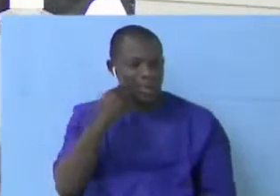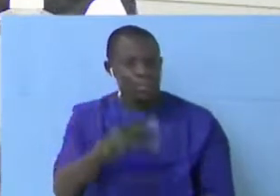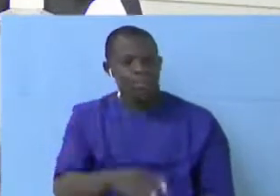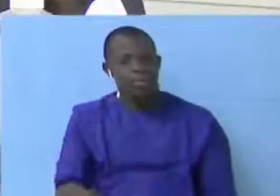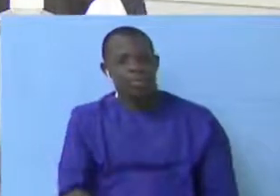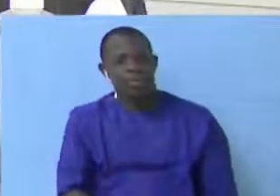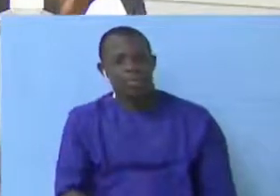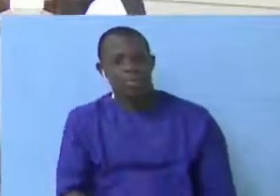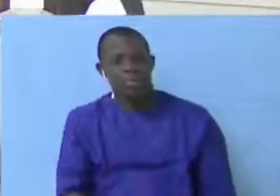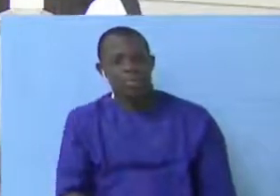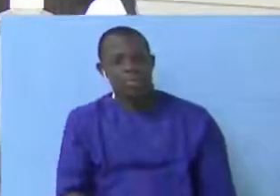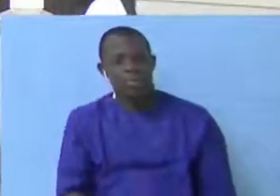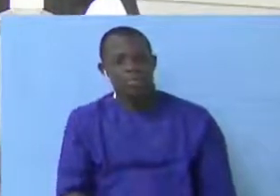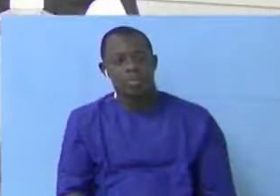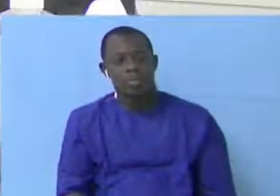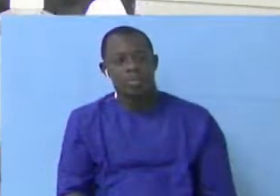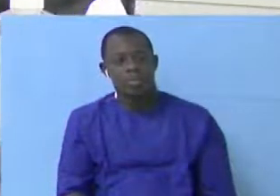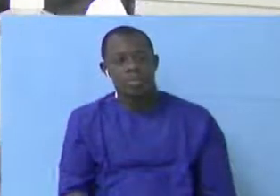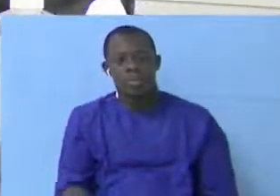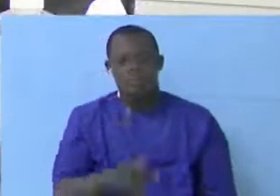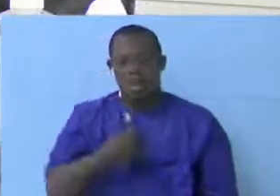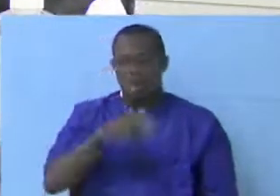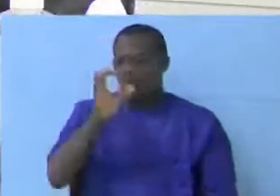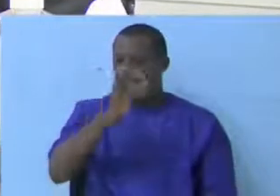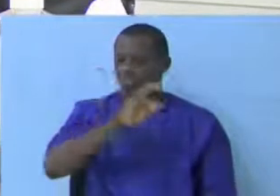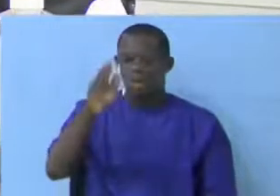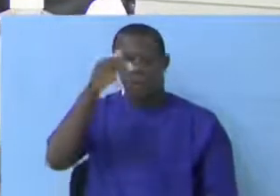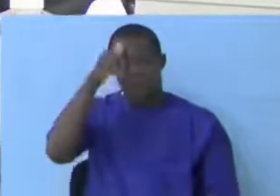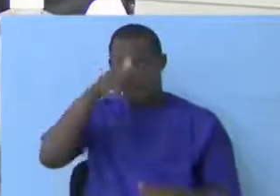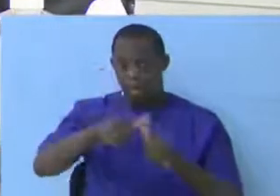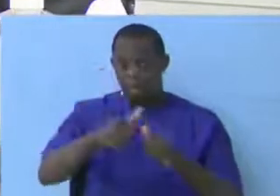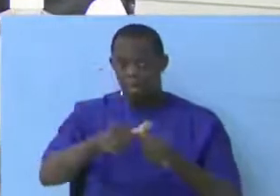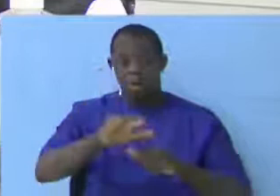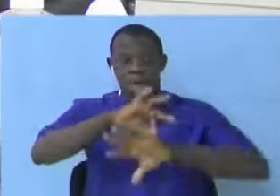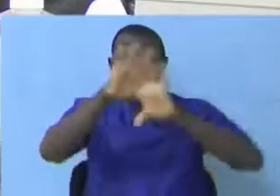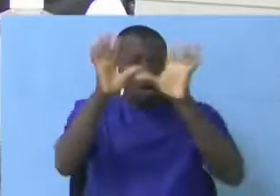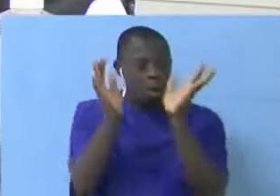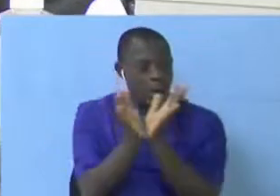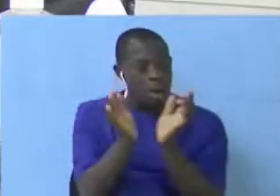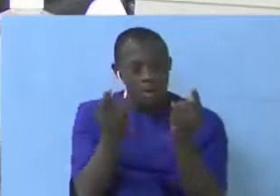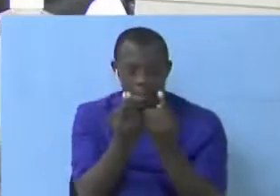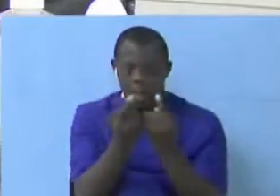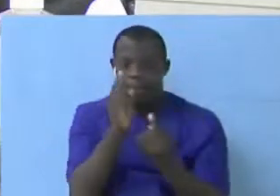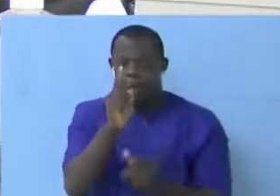can't remember the whole thing, but the guy ended up coming.